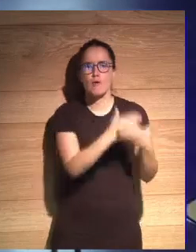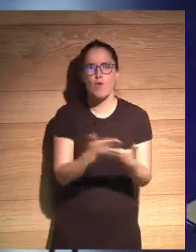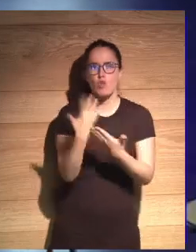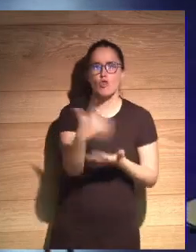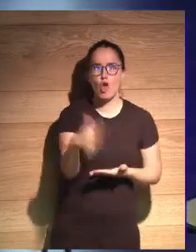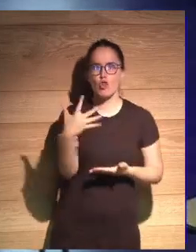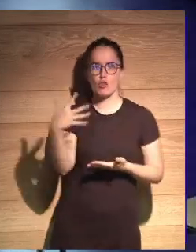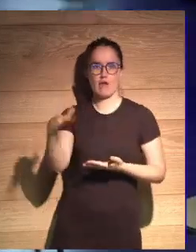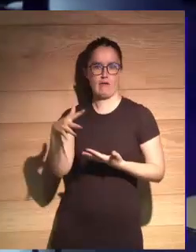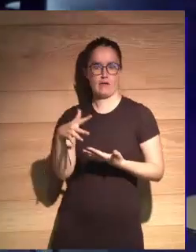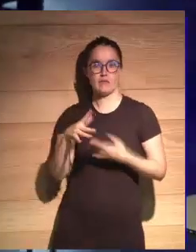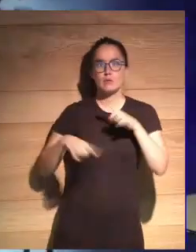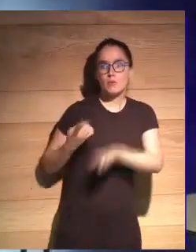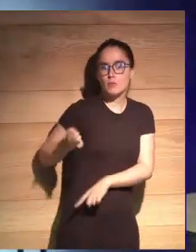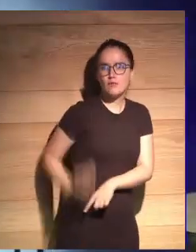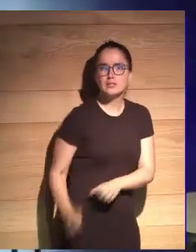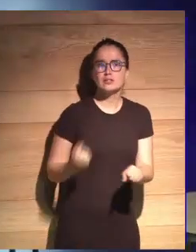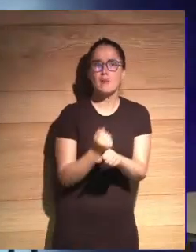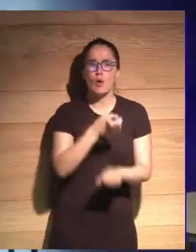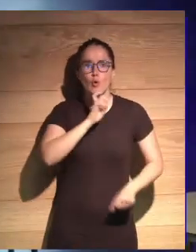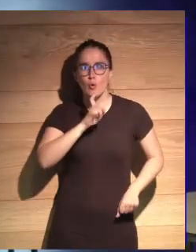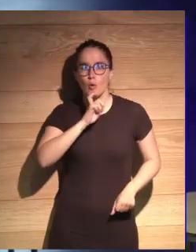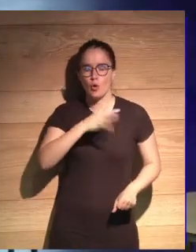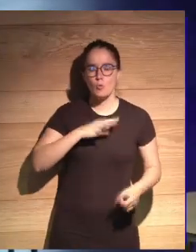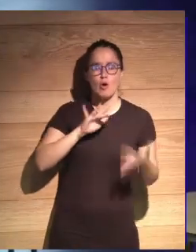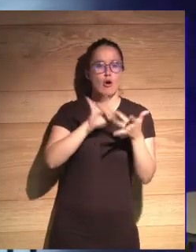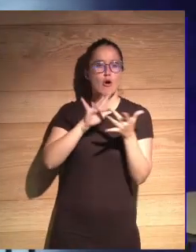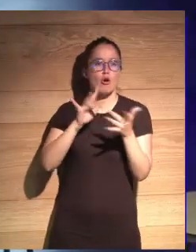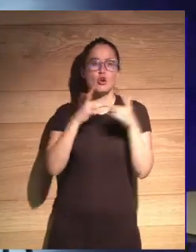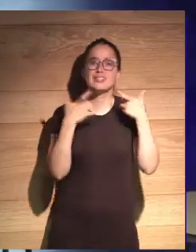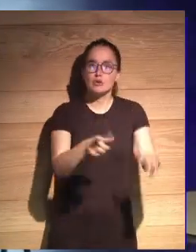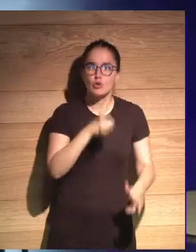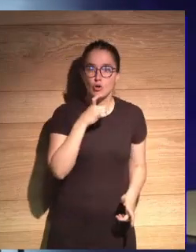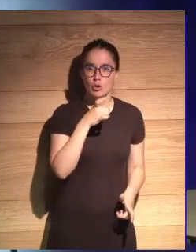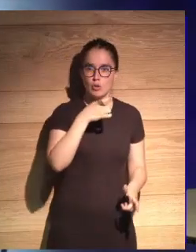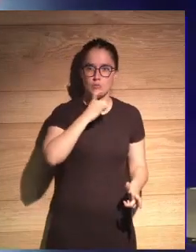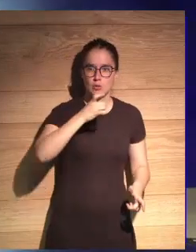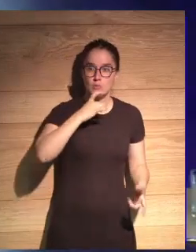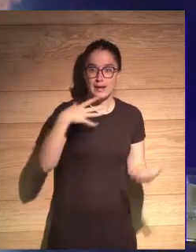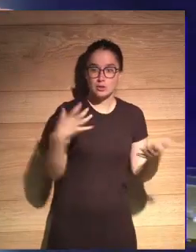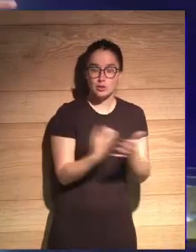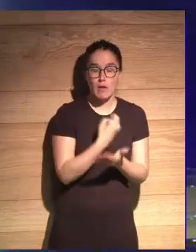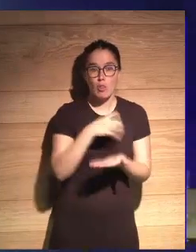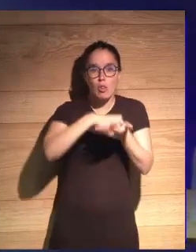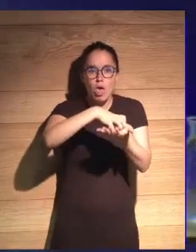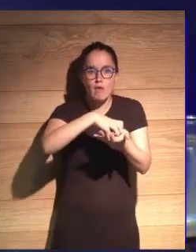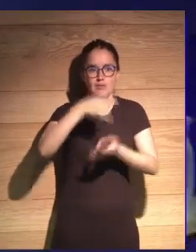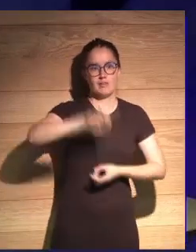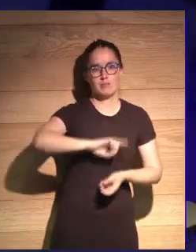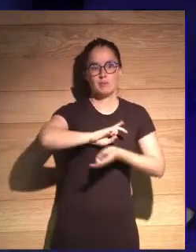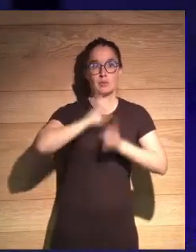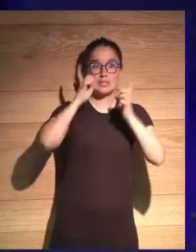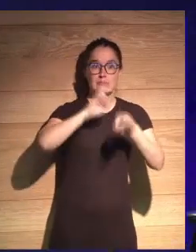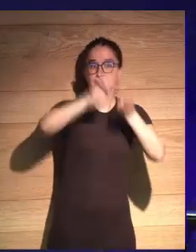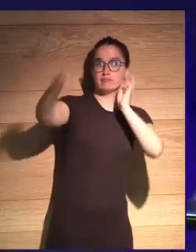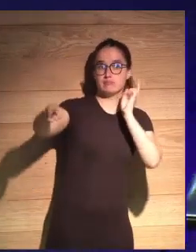career in this industry, where can I get some studies, where can I get some professional opportunities, how can